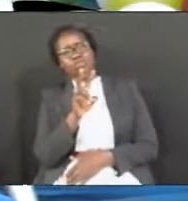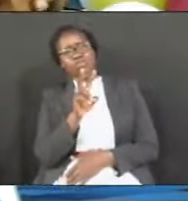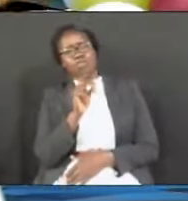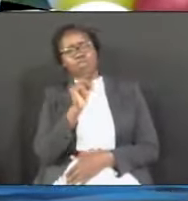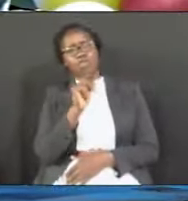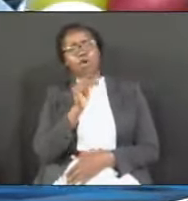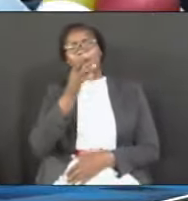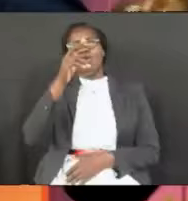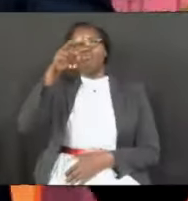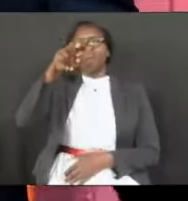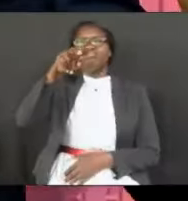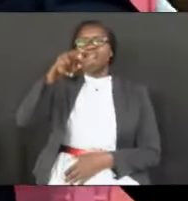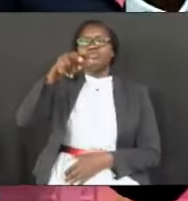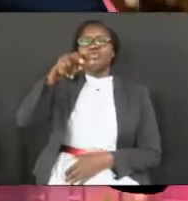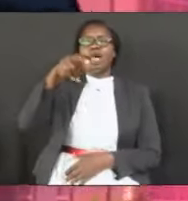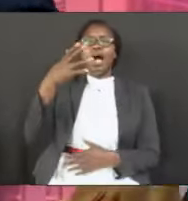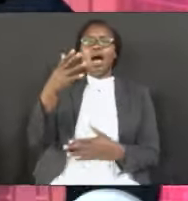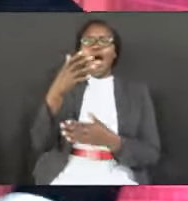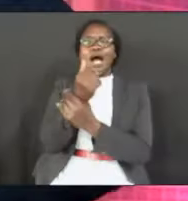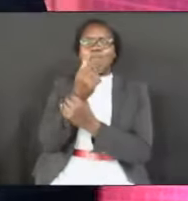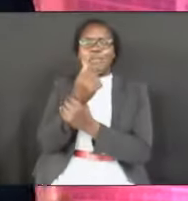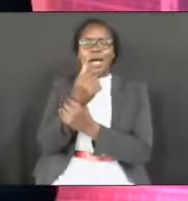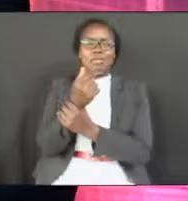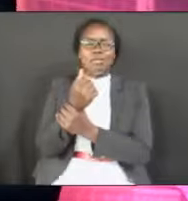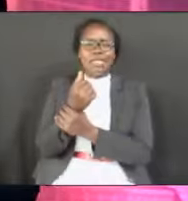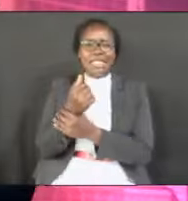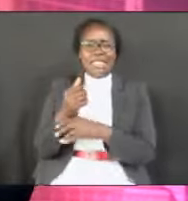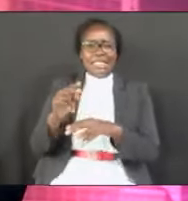the way Abraham is deeply immersed in